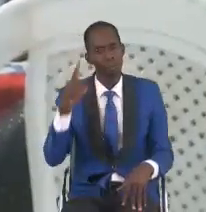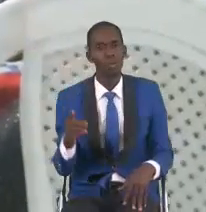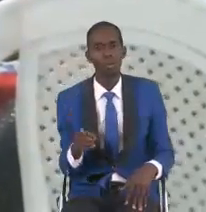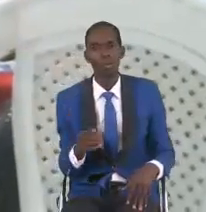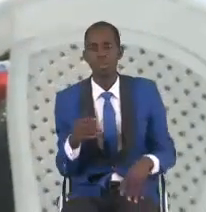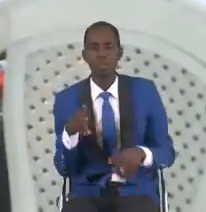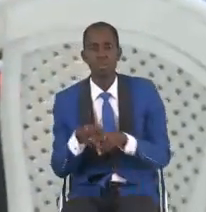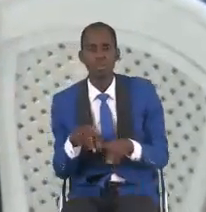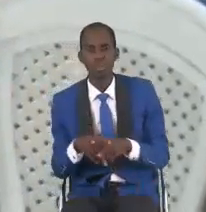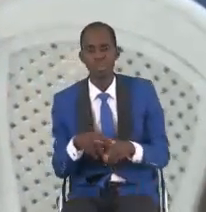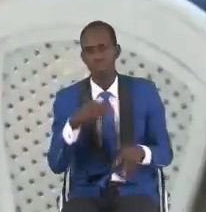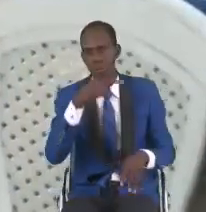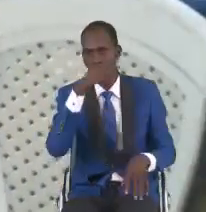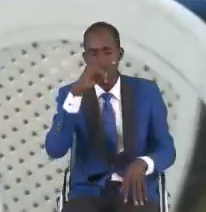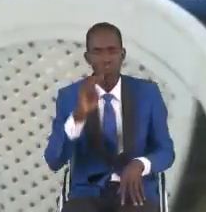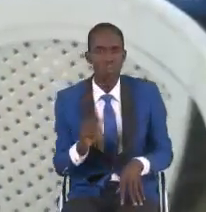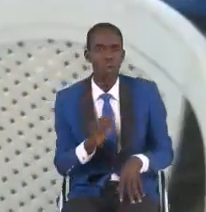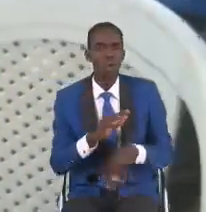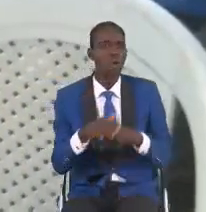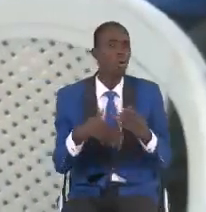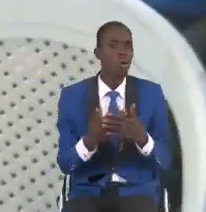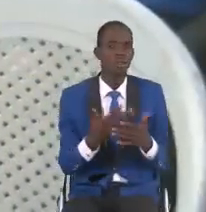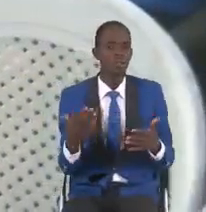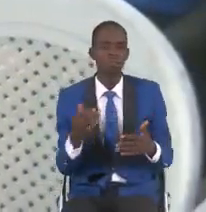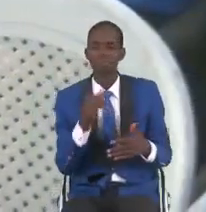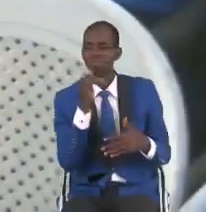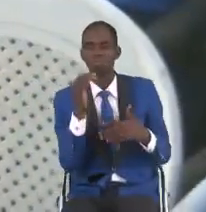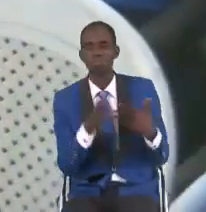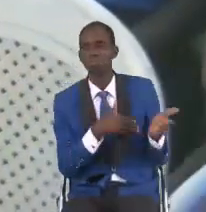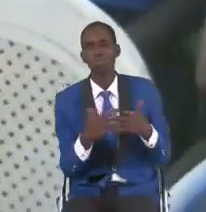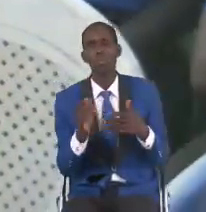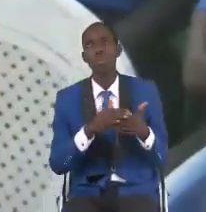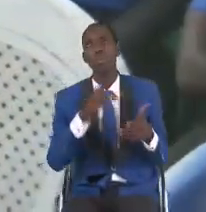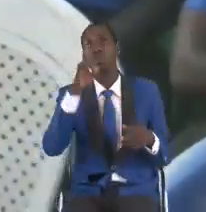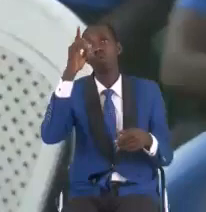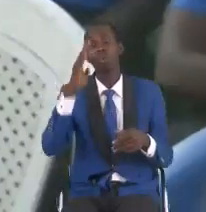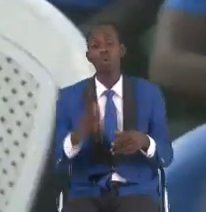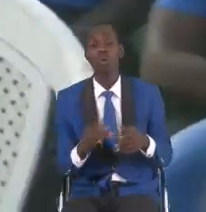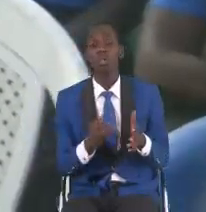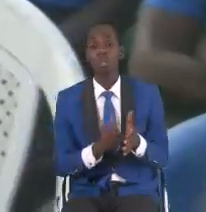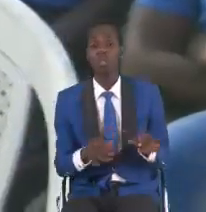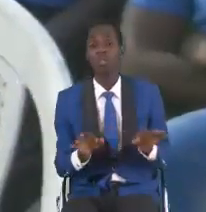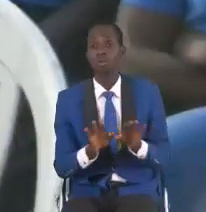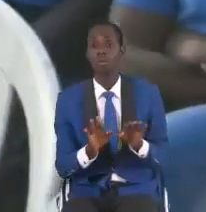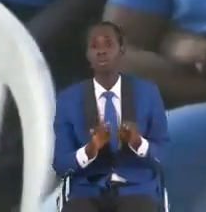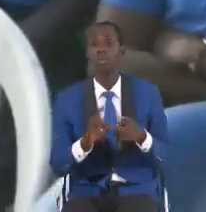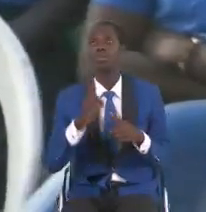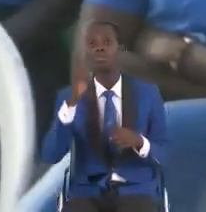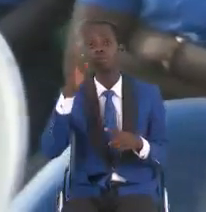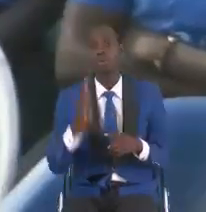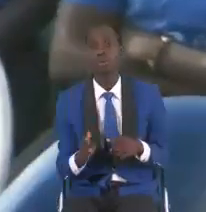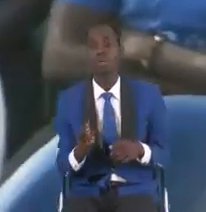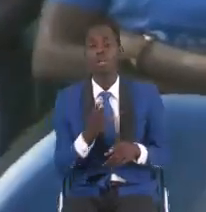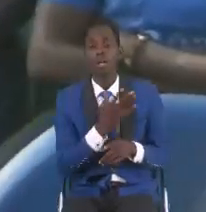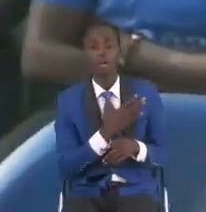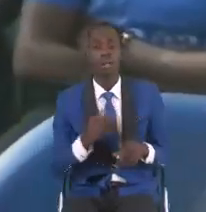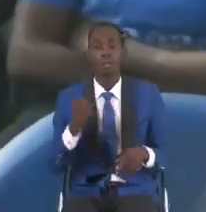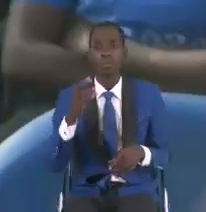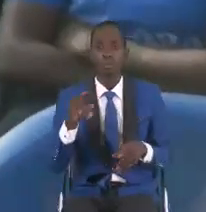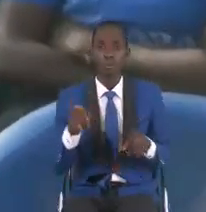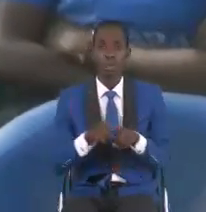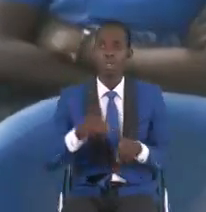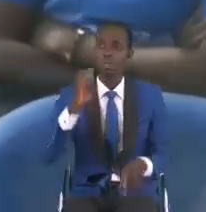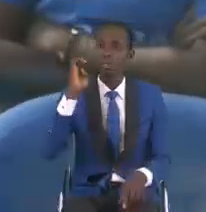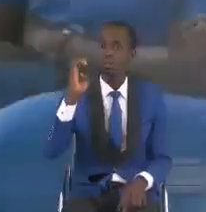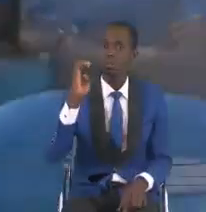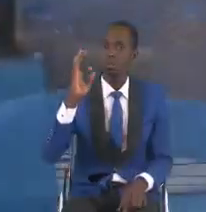for all those sins, they don't matter to God. They matter to God. And so as an evangelist, we go to them